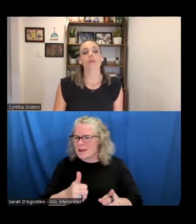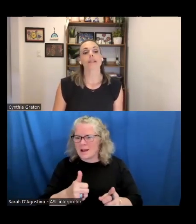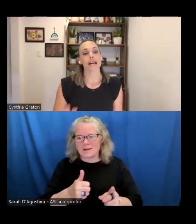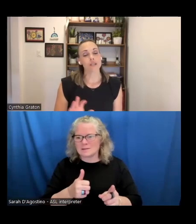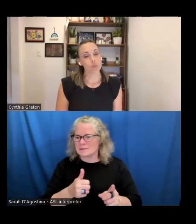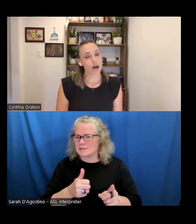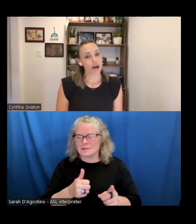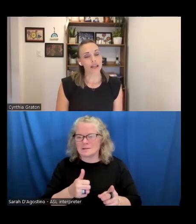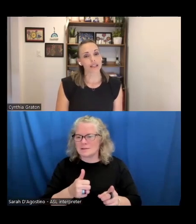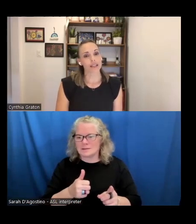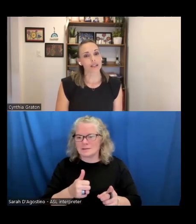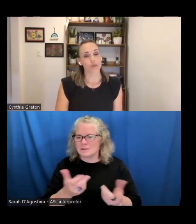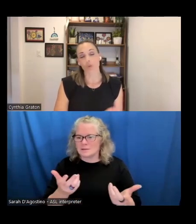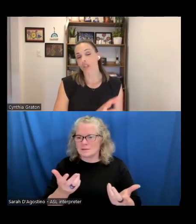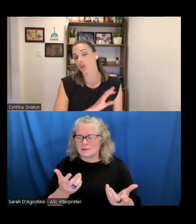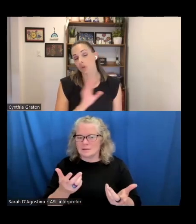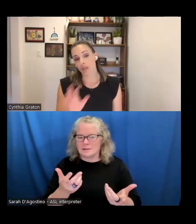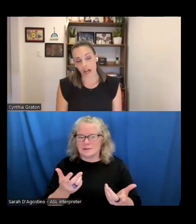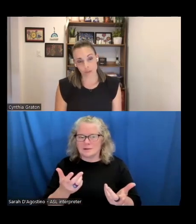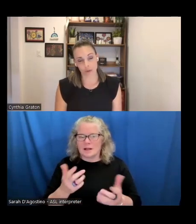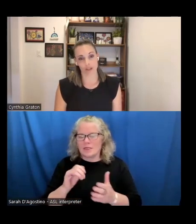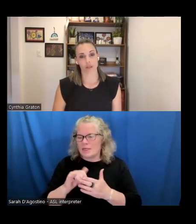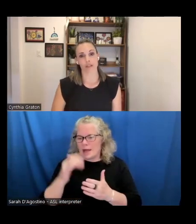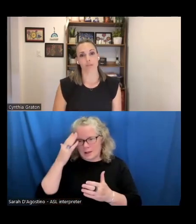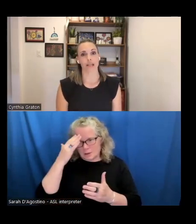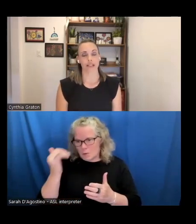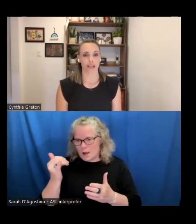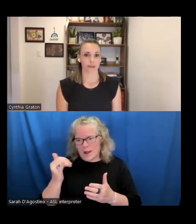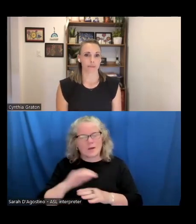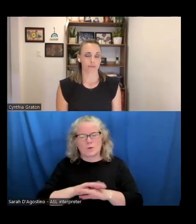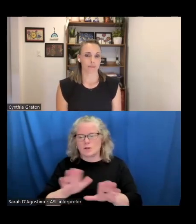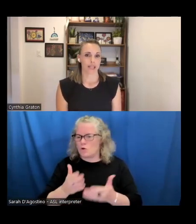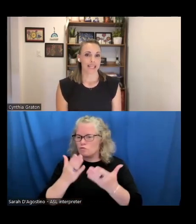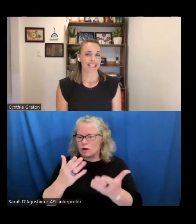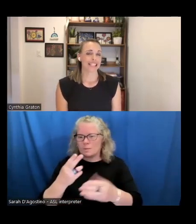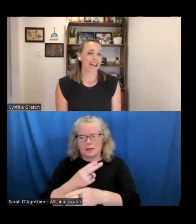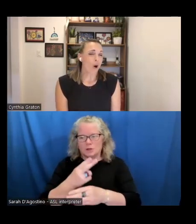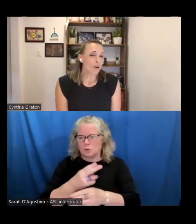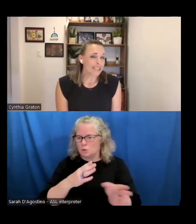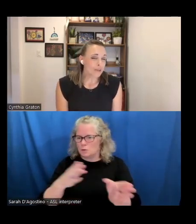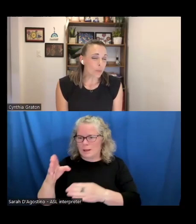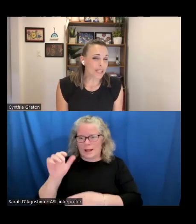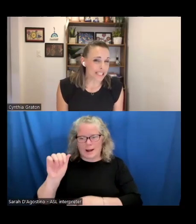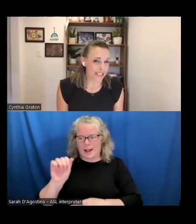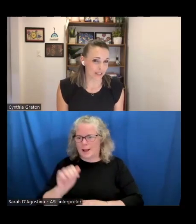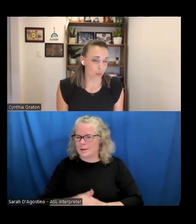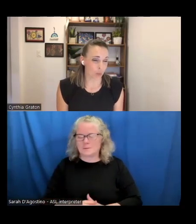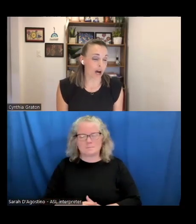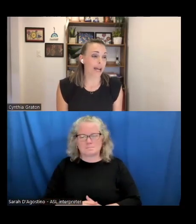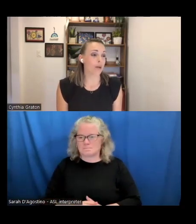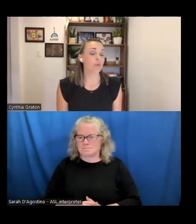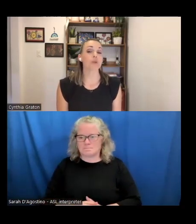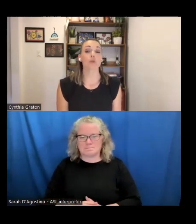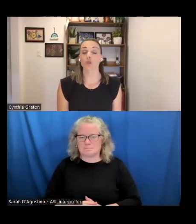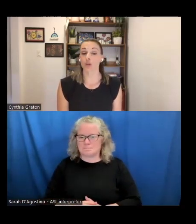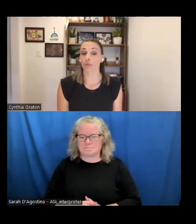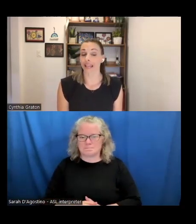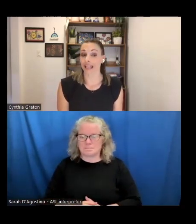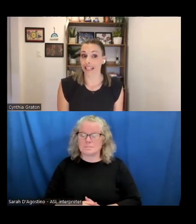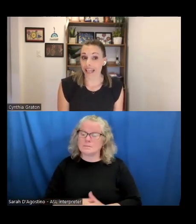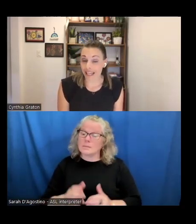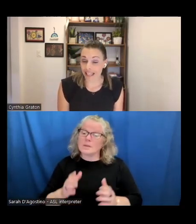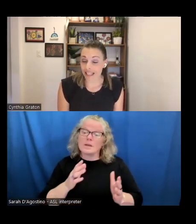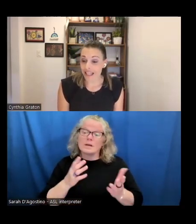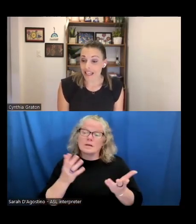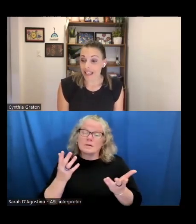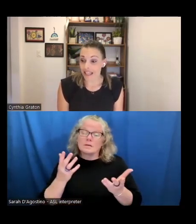So that's why we do not recommend plan A. The only reason why I would use a